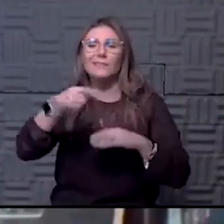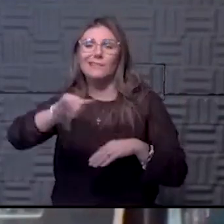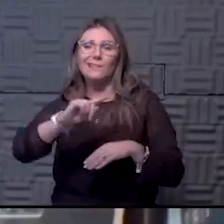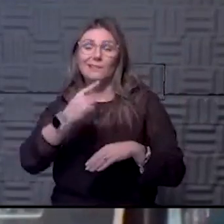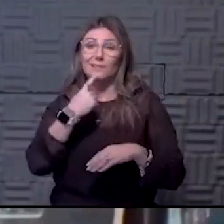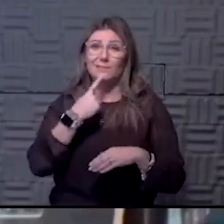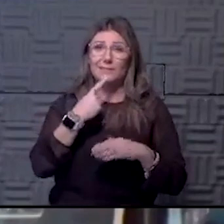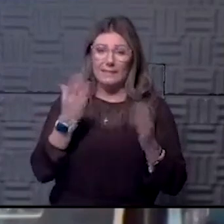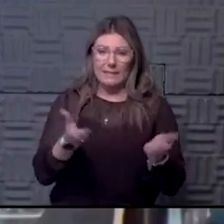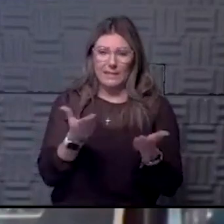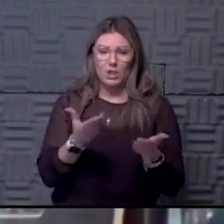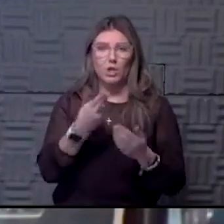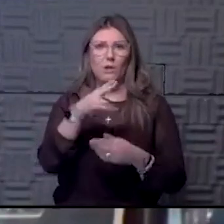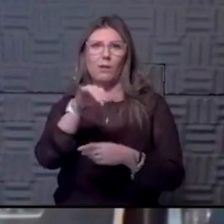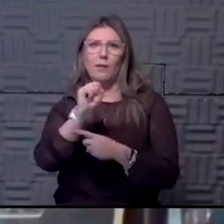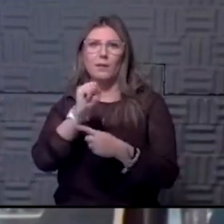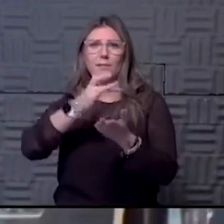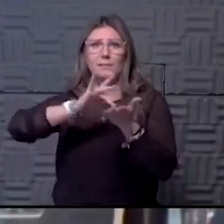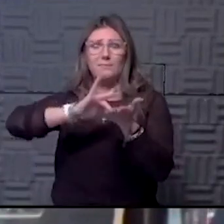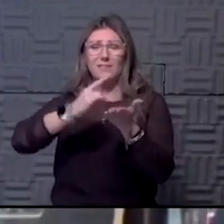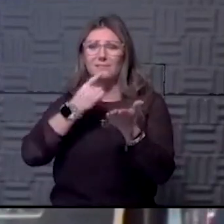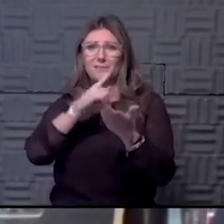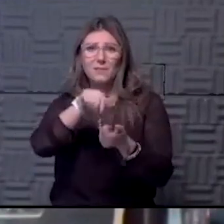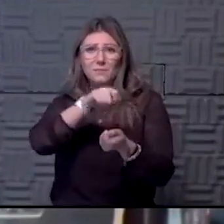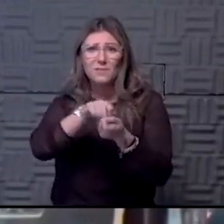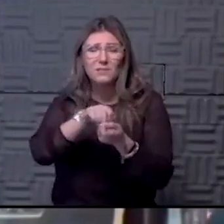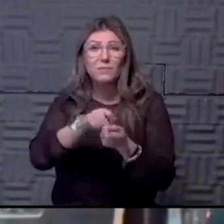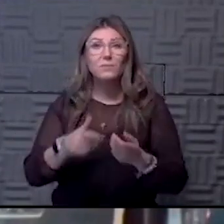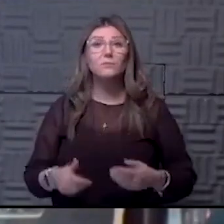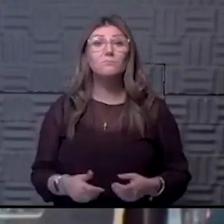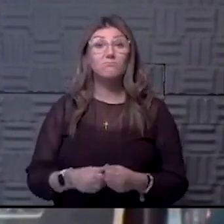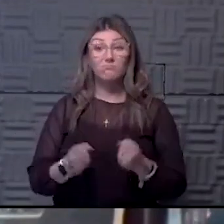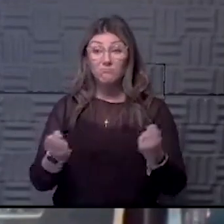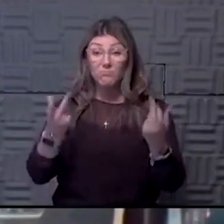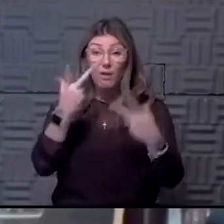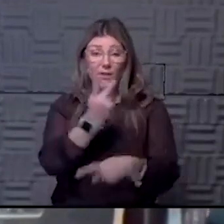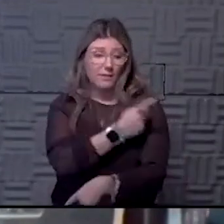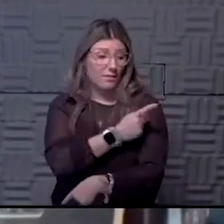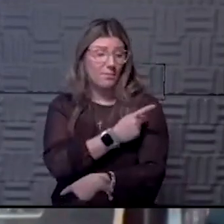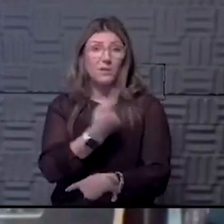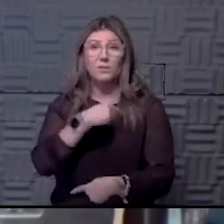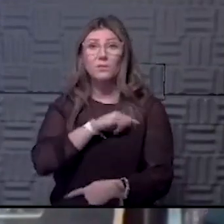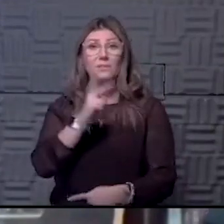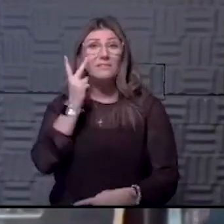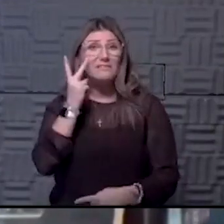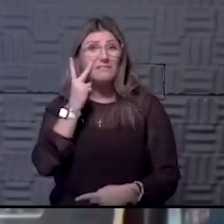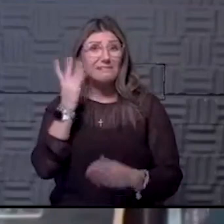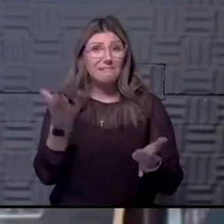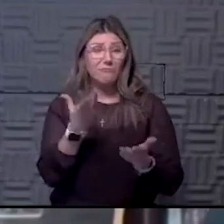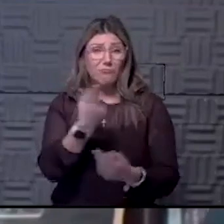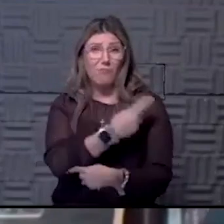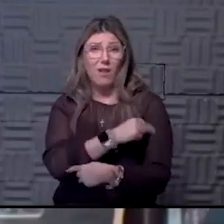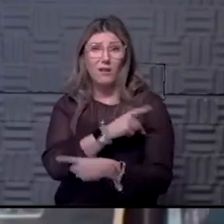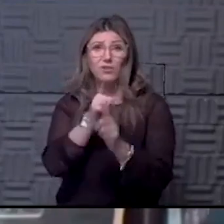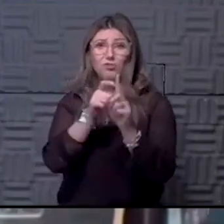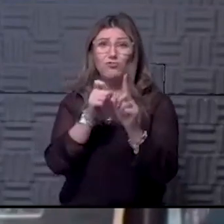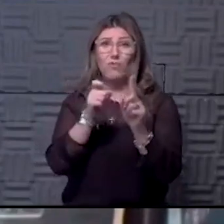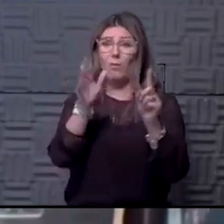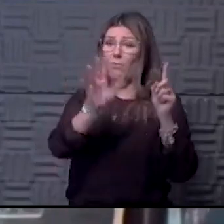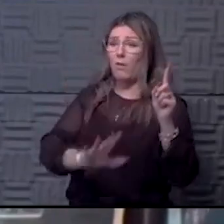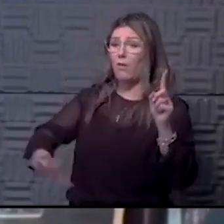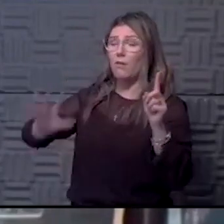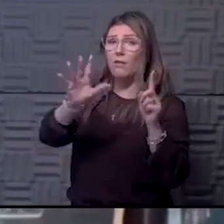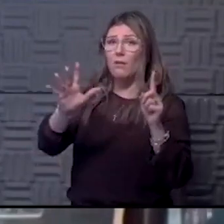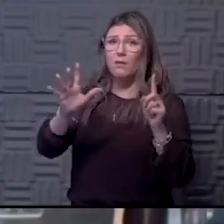made here. HaysMed was saying in particular, a lot of the patients that we will see in our hospital come from surrounding counties